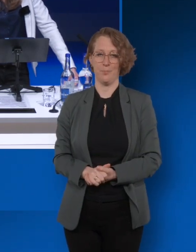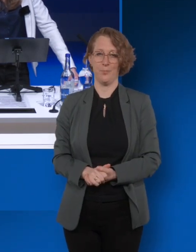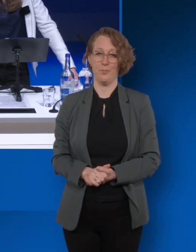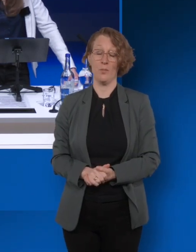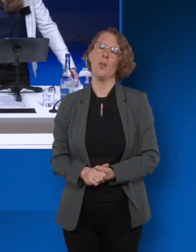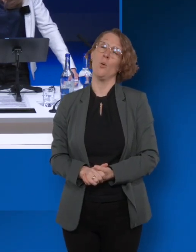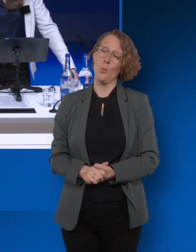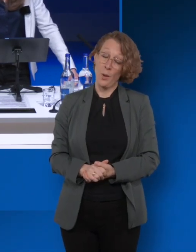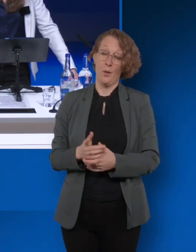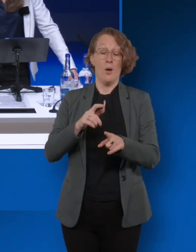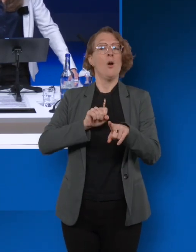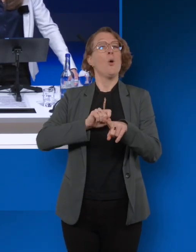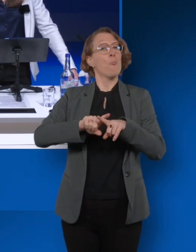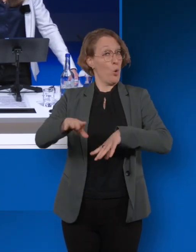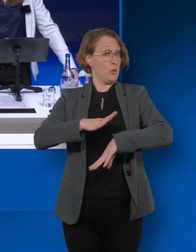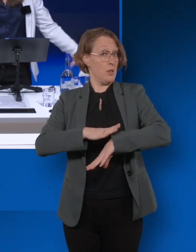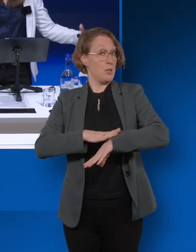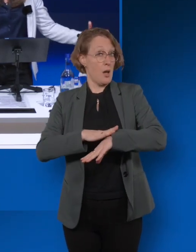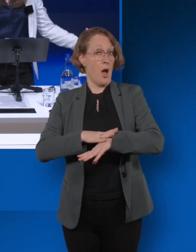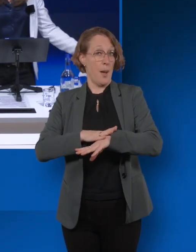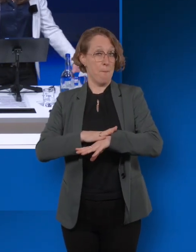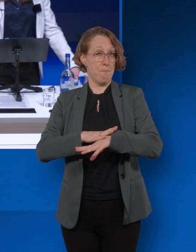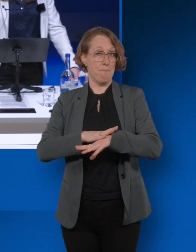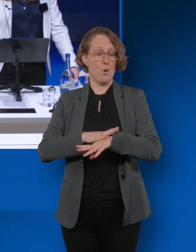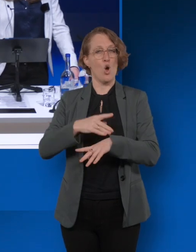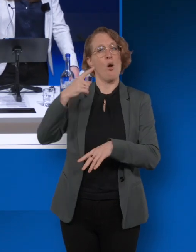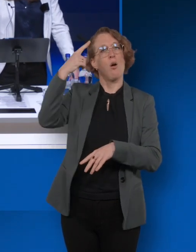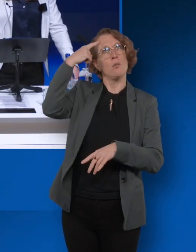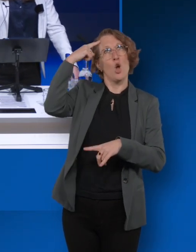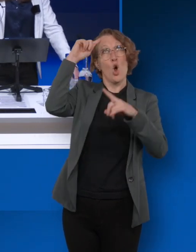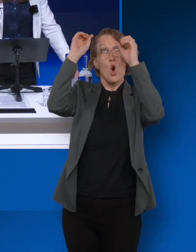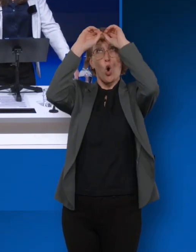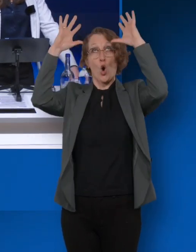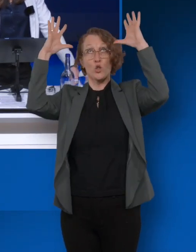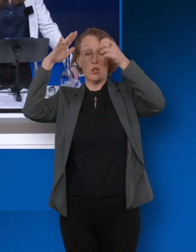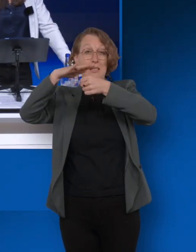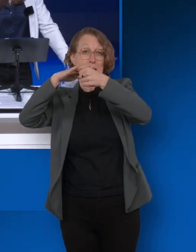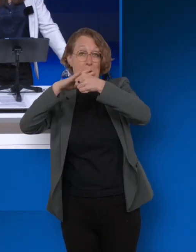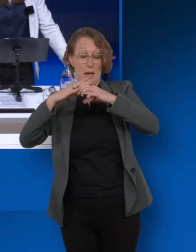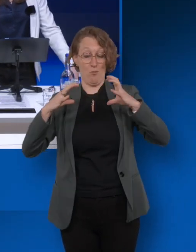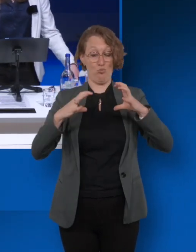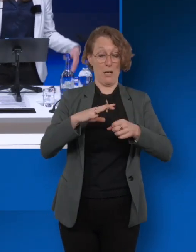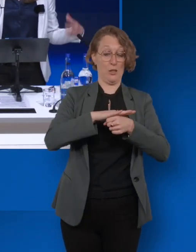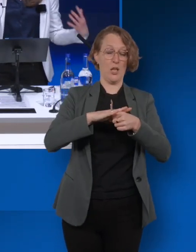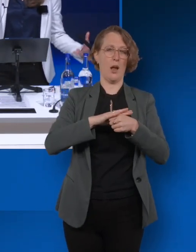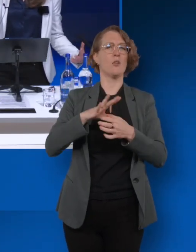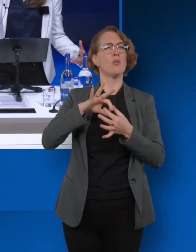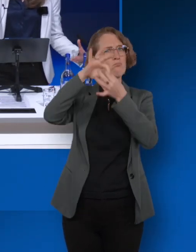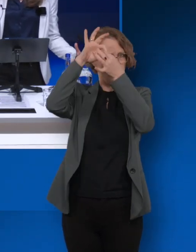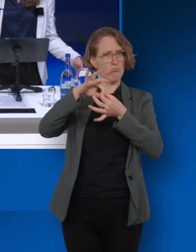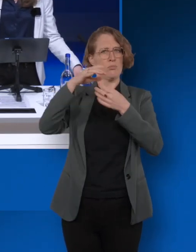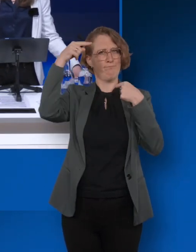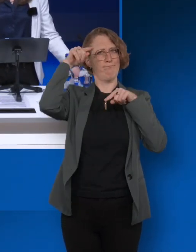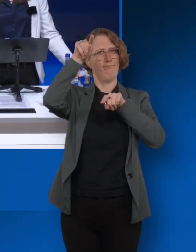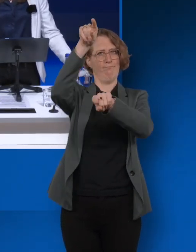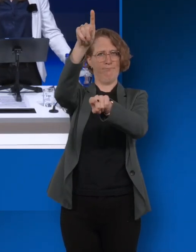Well, most of the time, we see that conscious states and brain states are closely correlated. There seems to be a